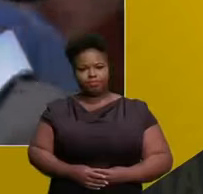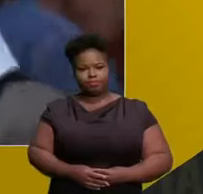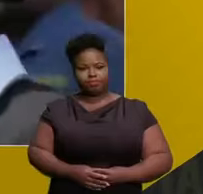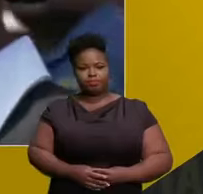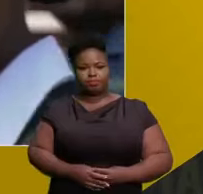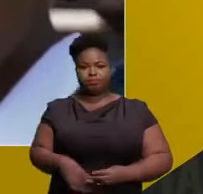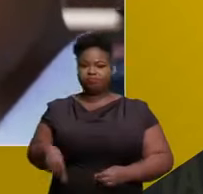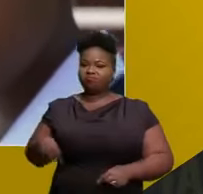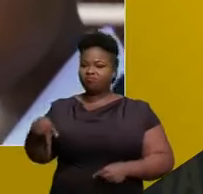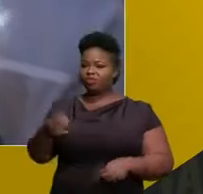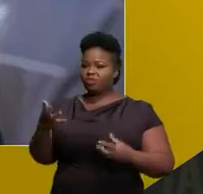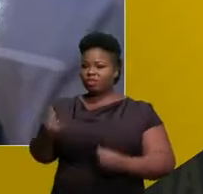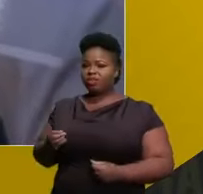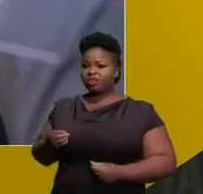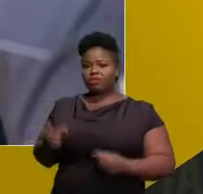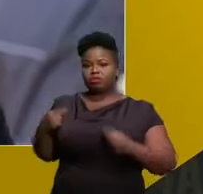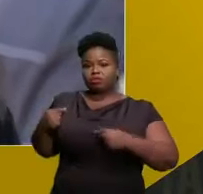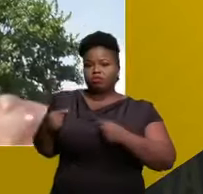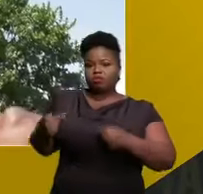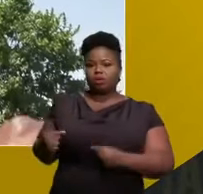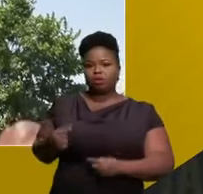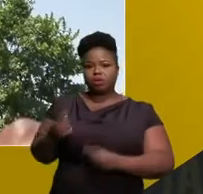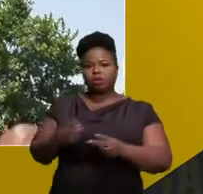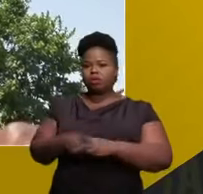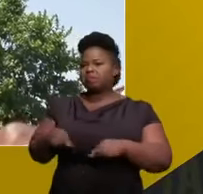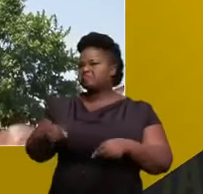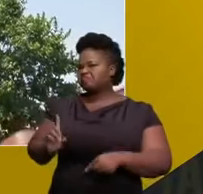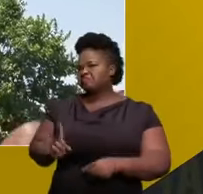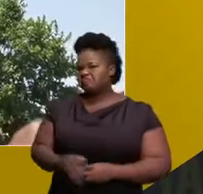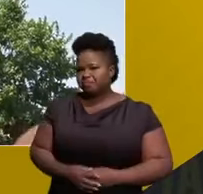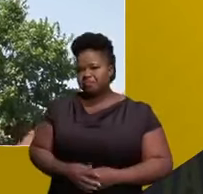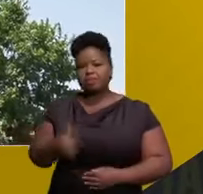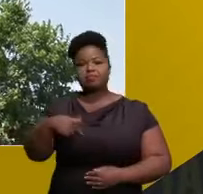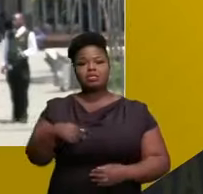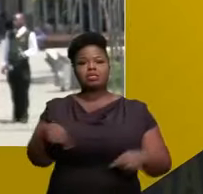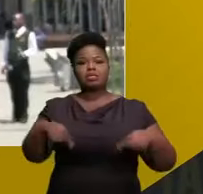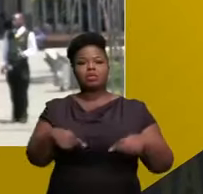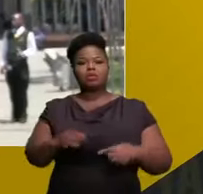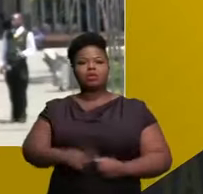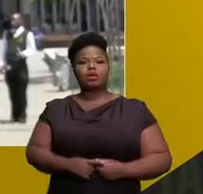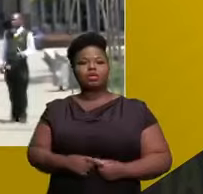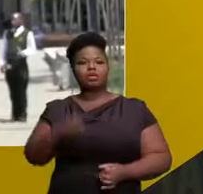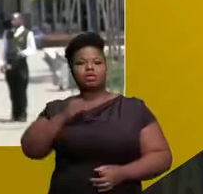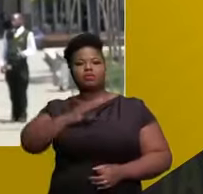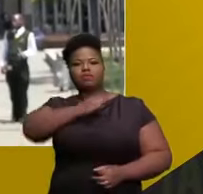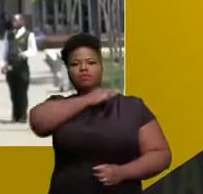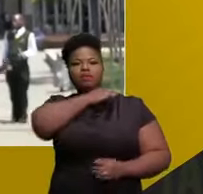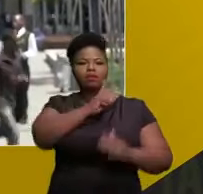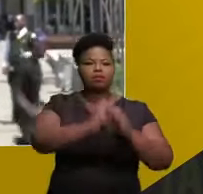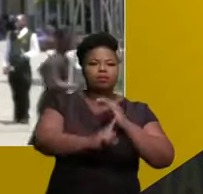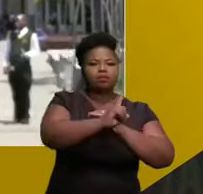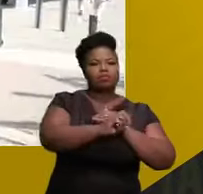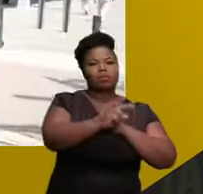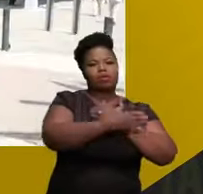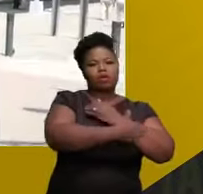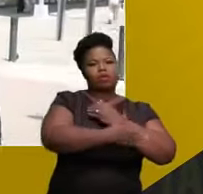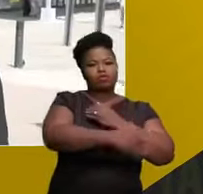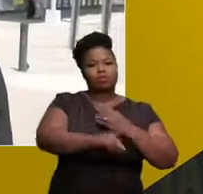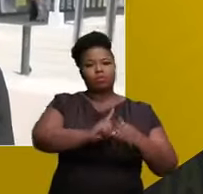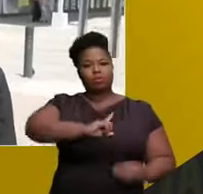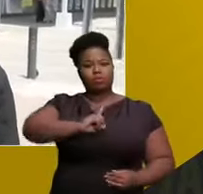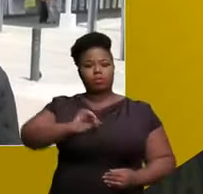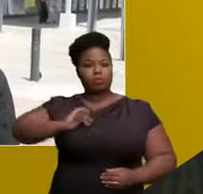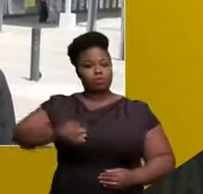Do you have any fears that you're struggling with? And when are we going to do? Minangwega is human trafficking. Because it's in us, Nabandu is